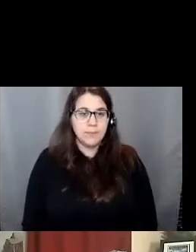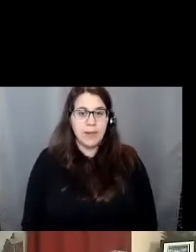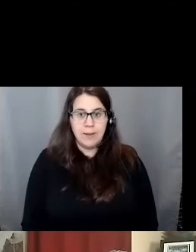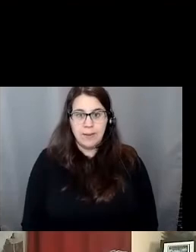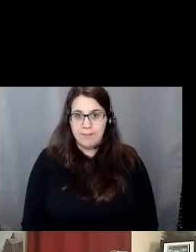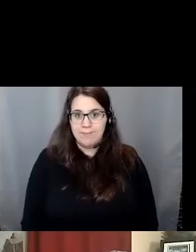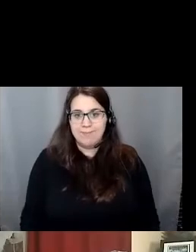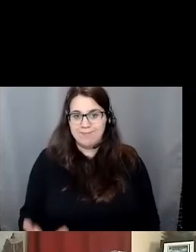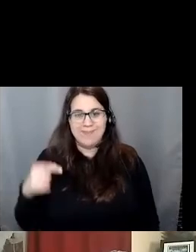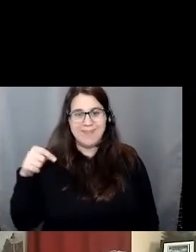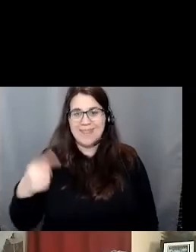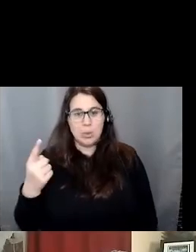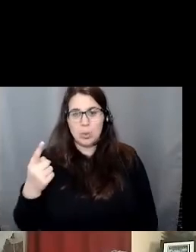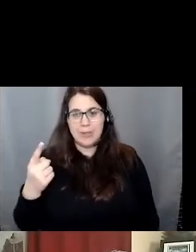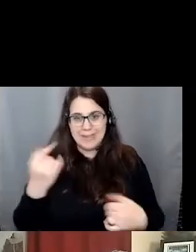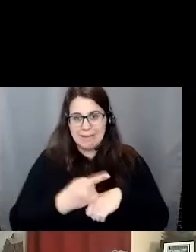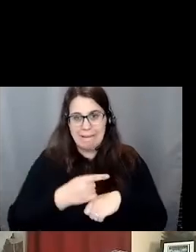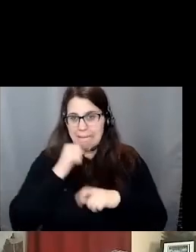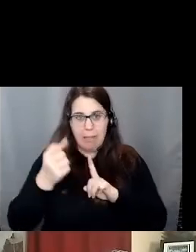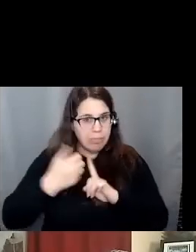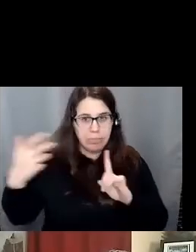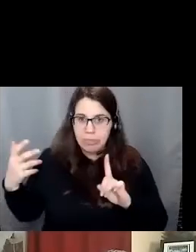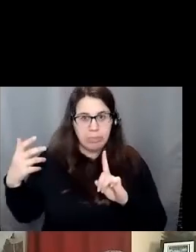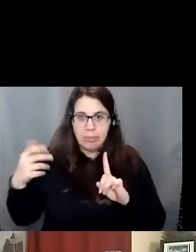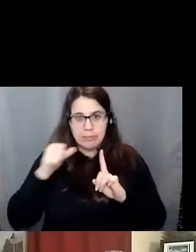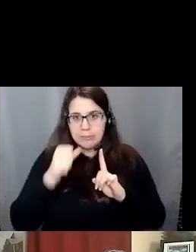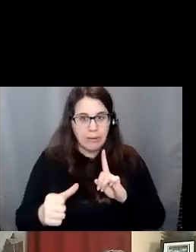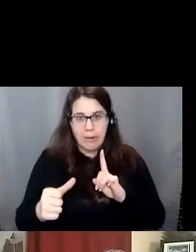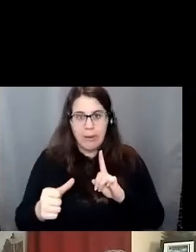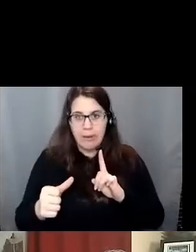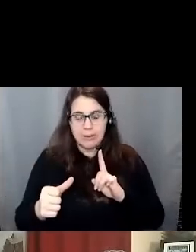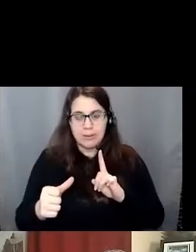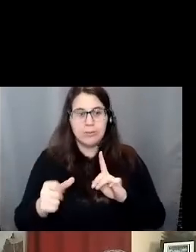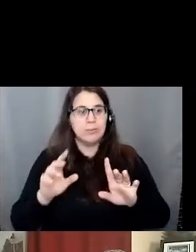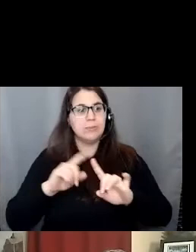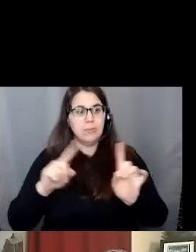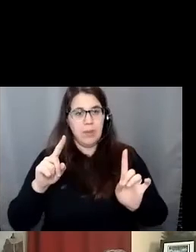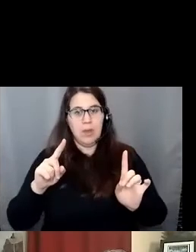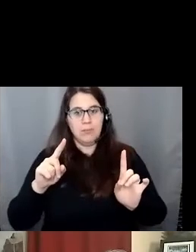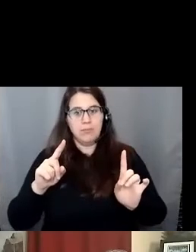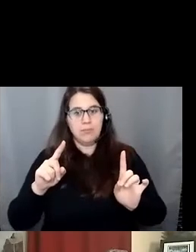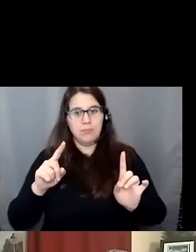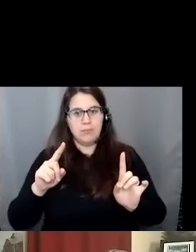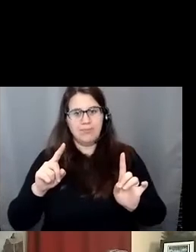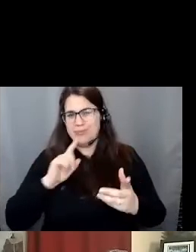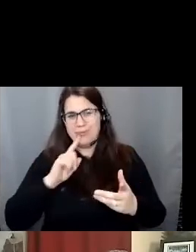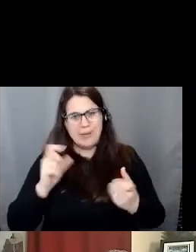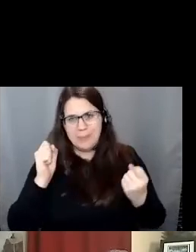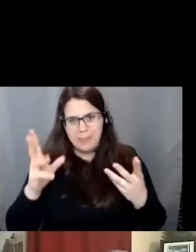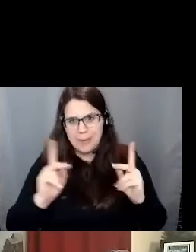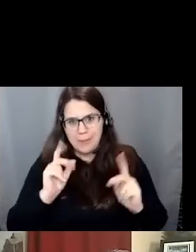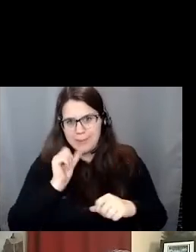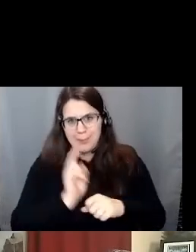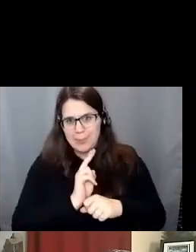presentation, we're not going to go into that particular section of this site, but I will tell you it's not heavily used. What